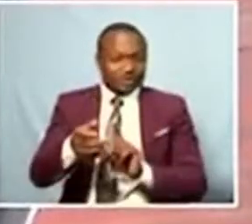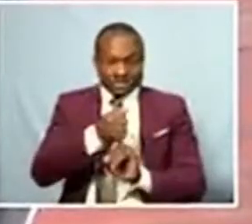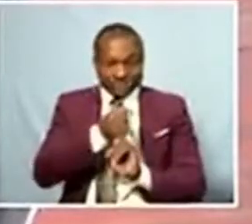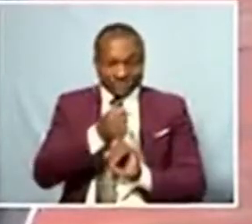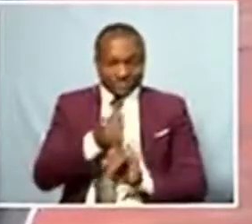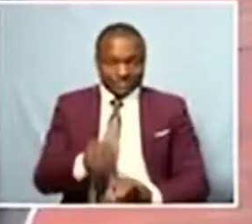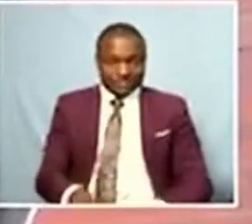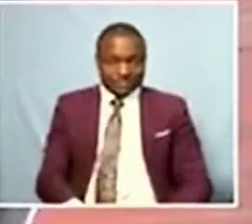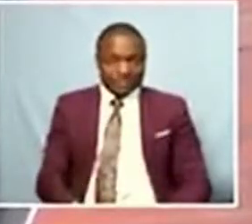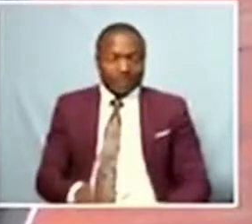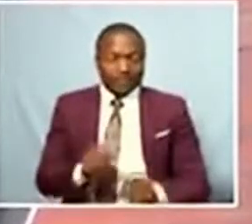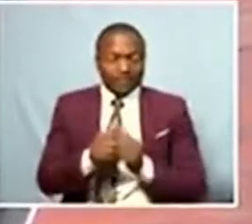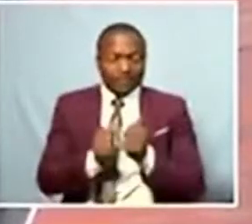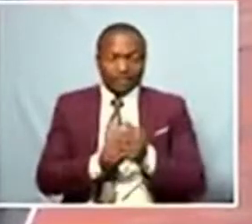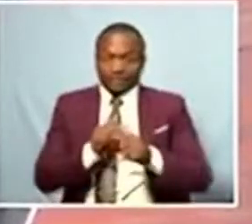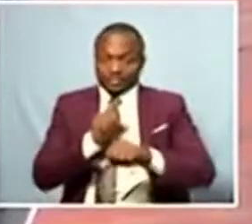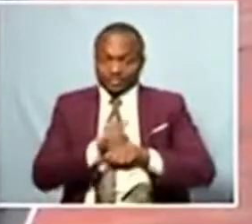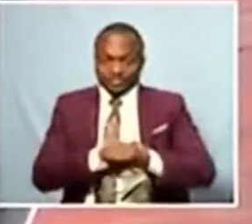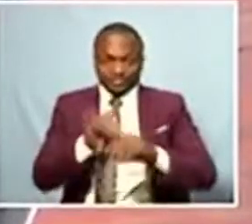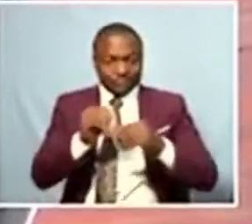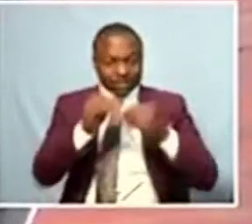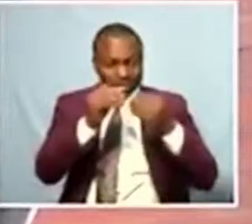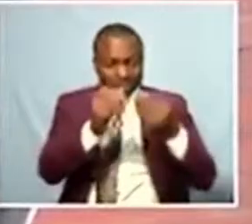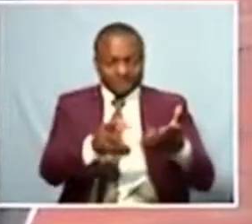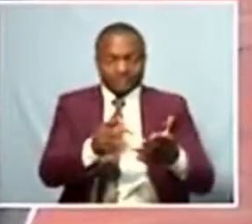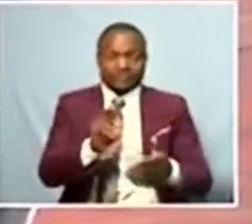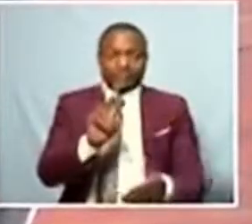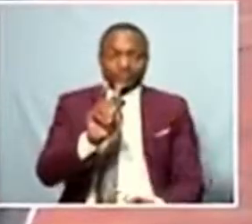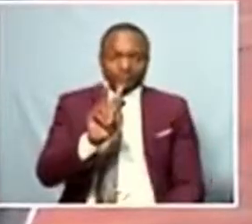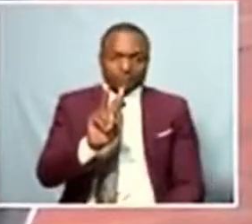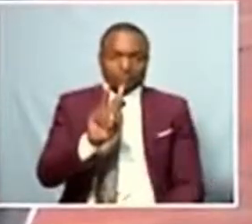the timeline for the issuance of a visa,